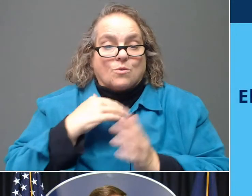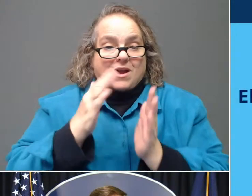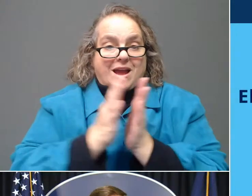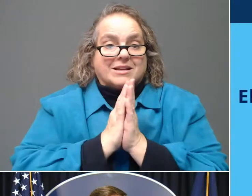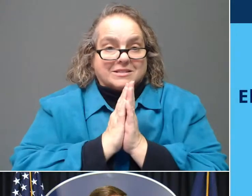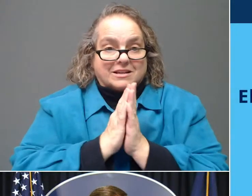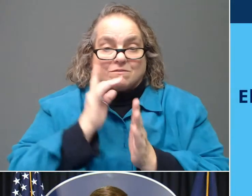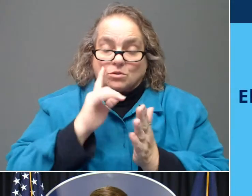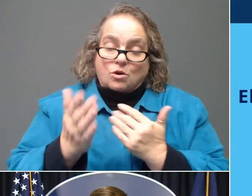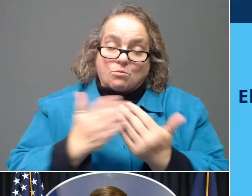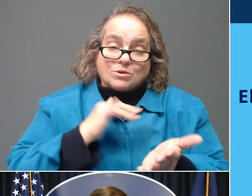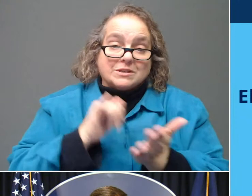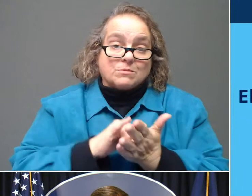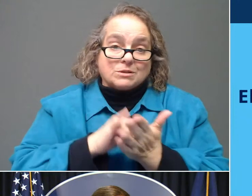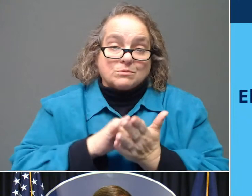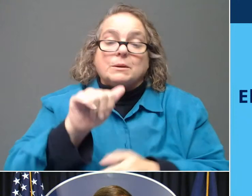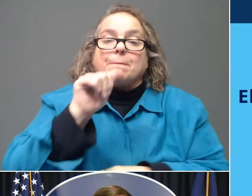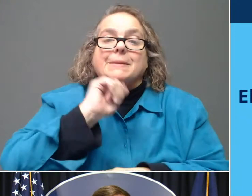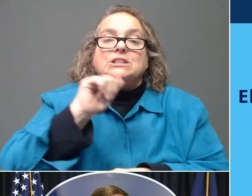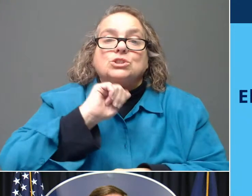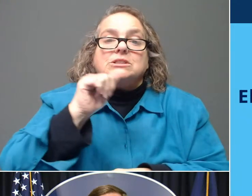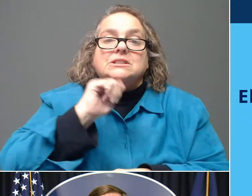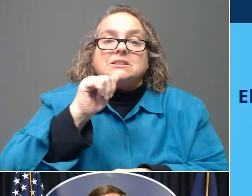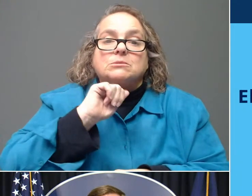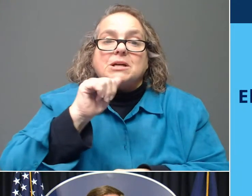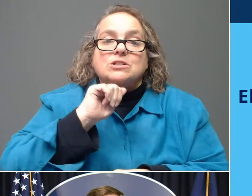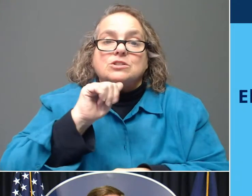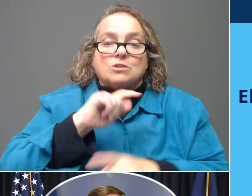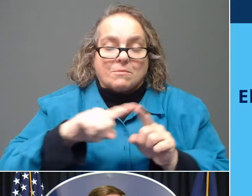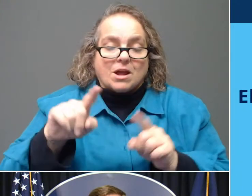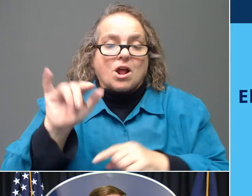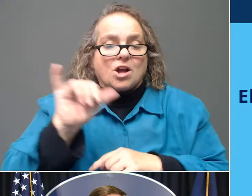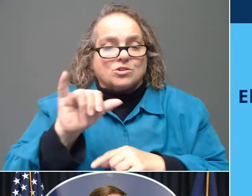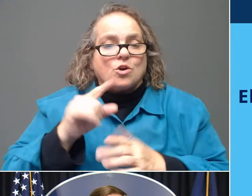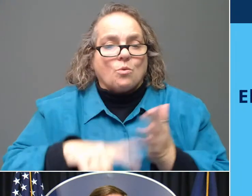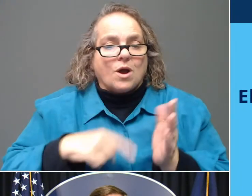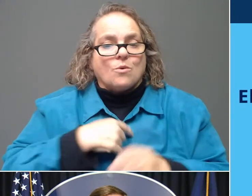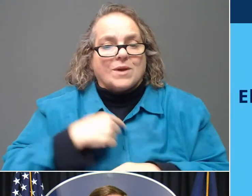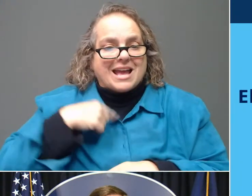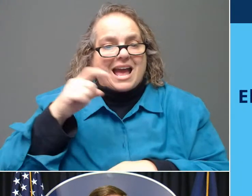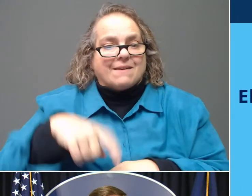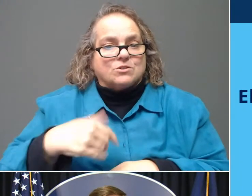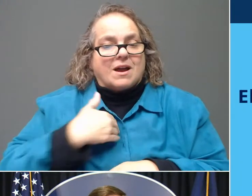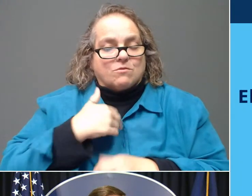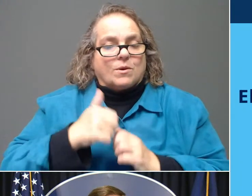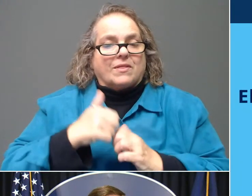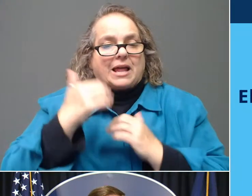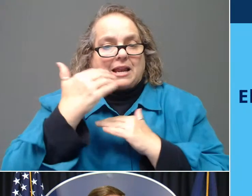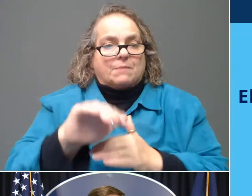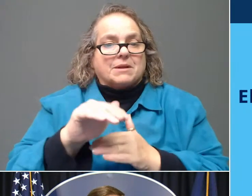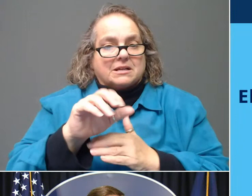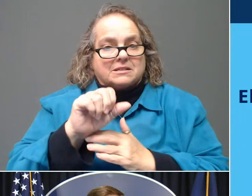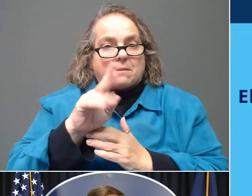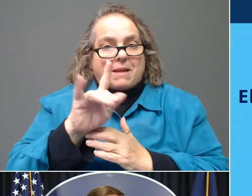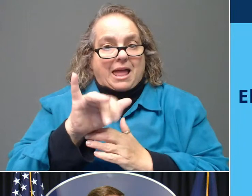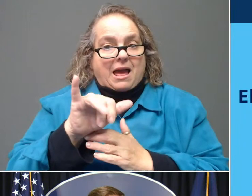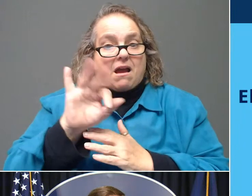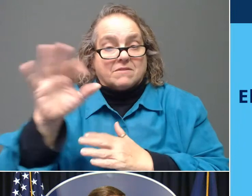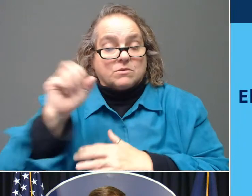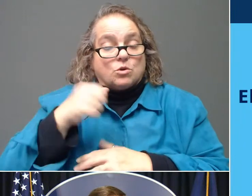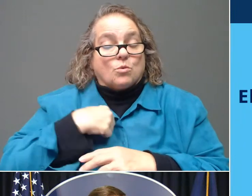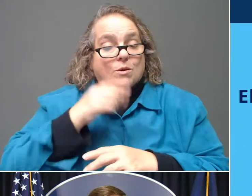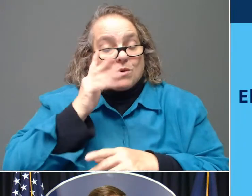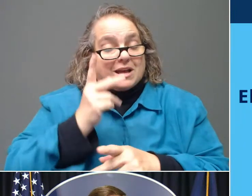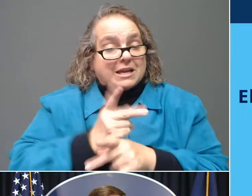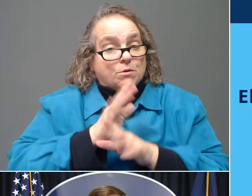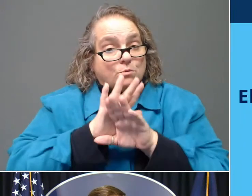impossible, patience, but it's also what we have to have with the limited supply that we have. We're going to keep pushing for more supply. We're